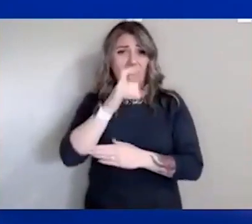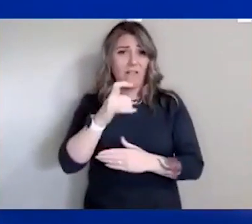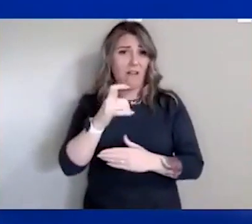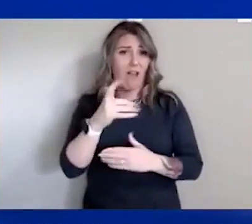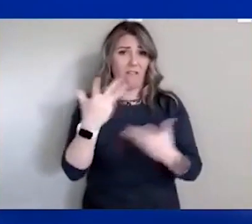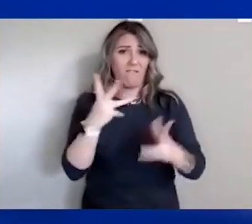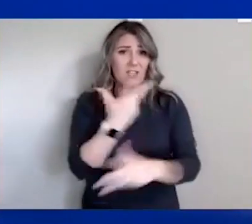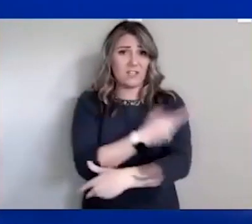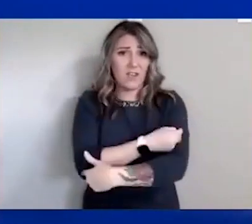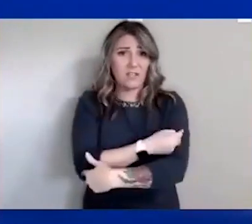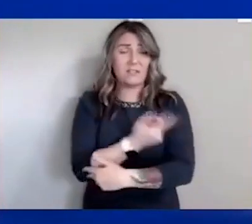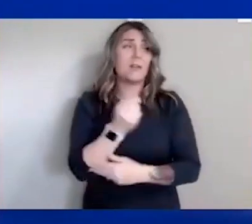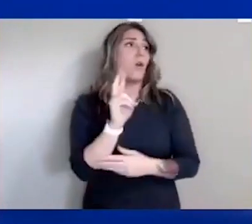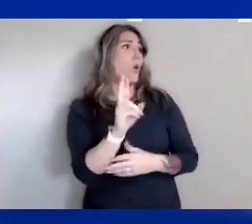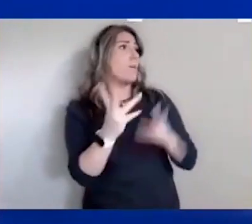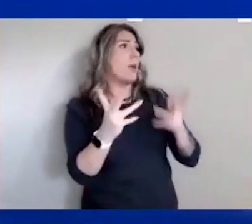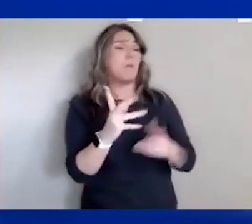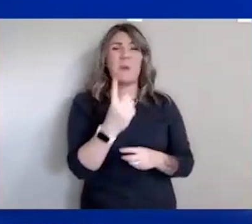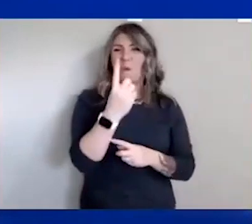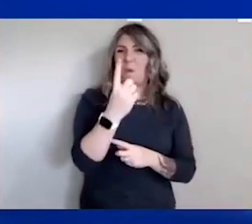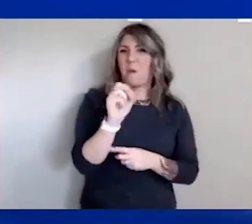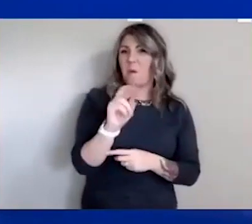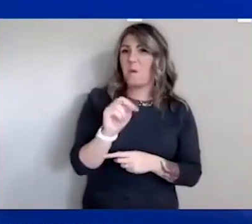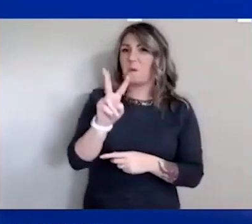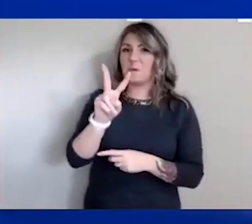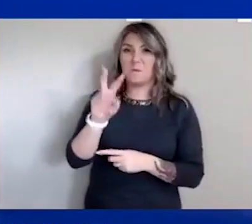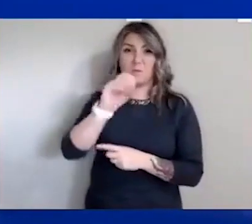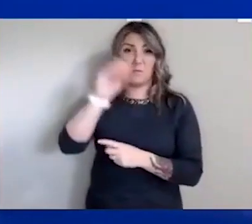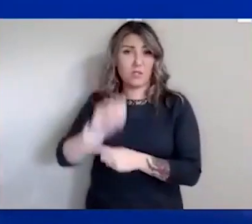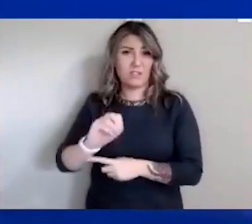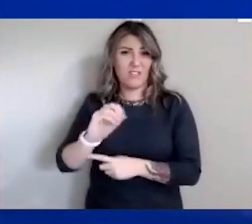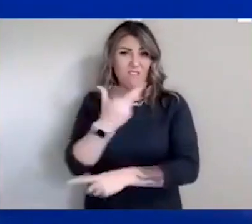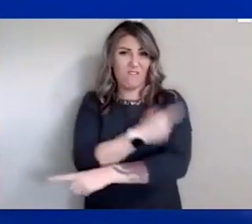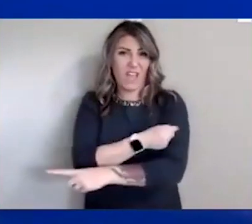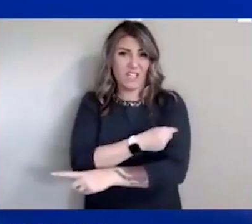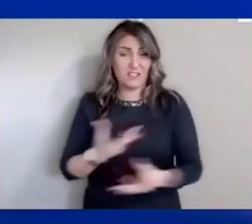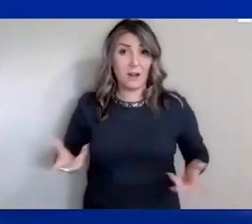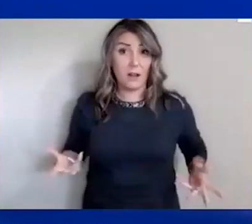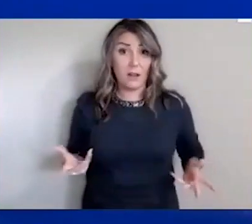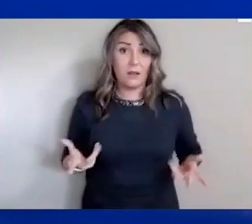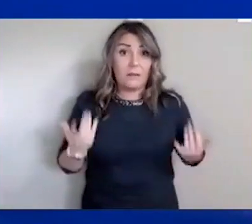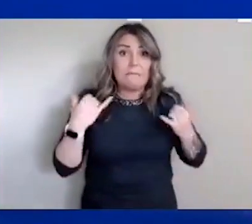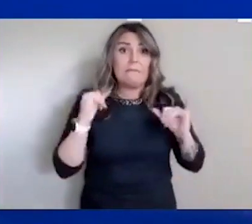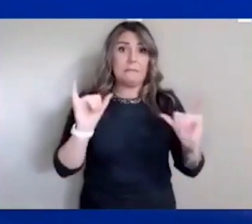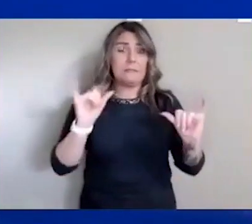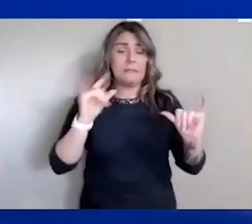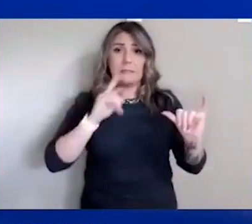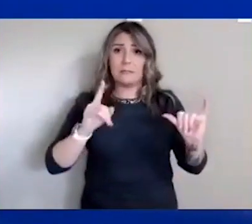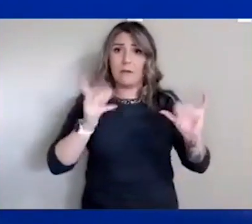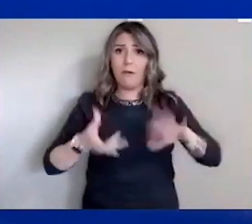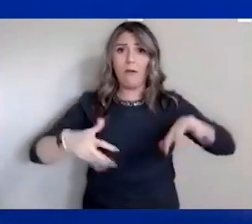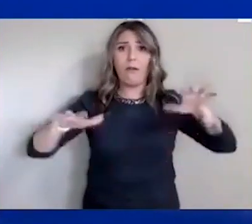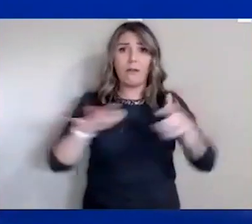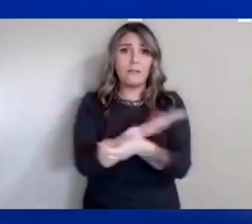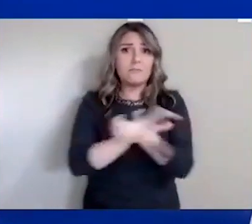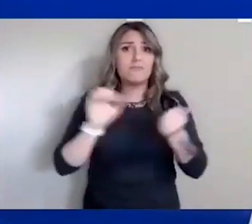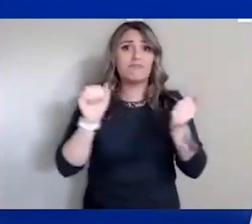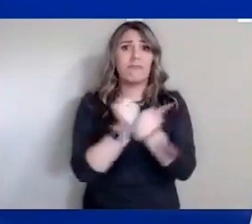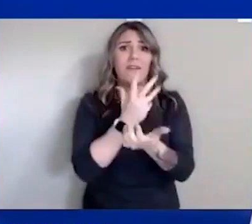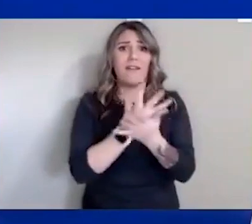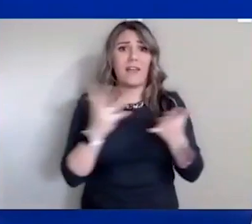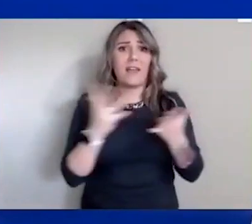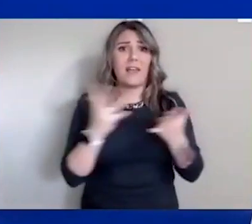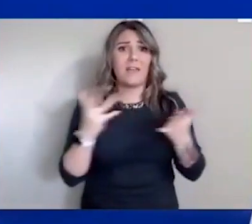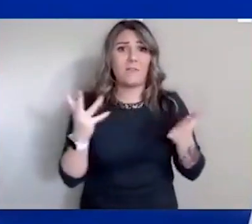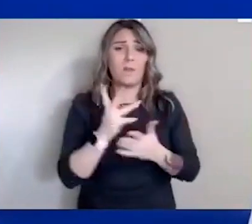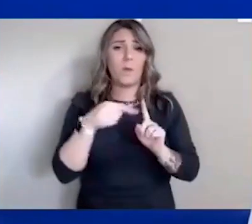have only like 1 or 2% of the population that have been vaccinated. Then it's still wreaking a havoc. And so I think that when you look at it across the